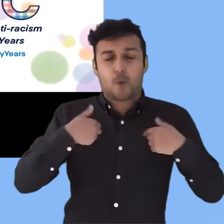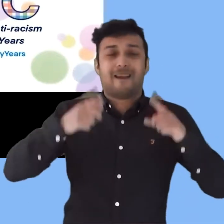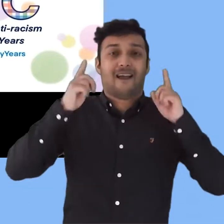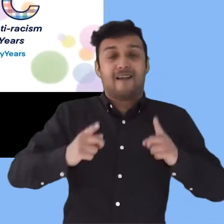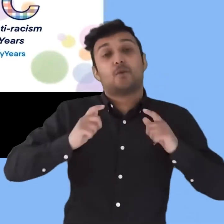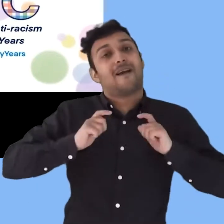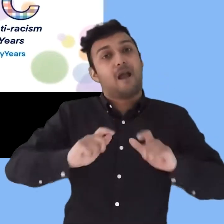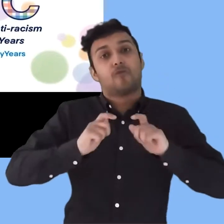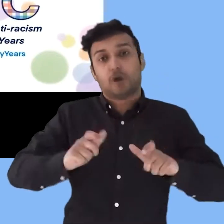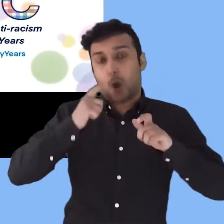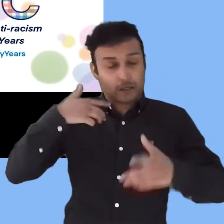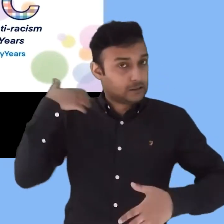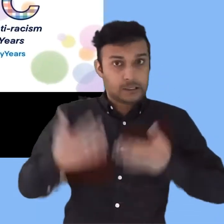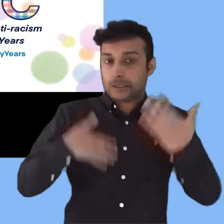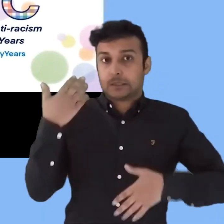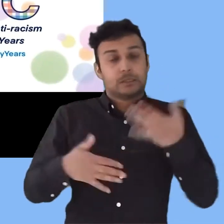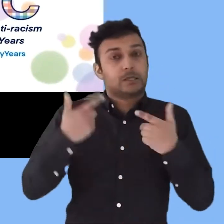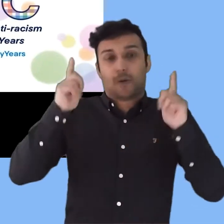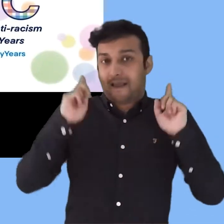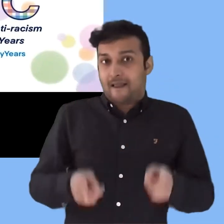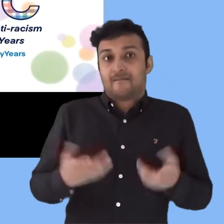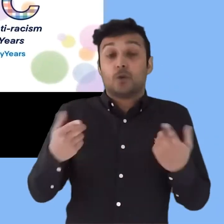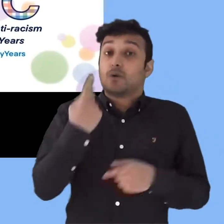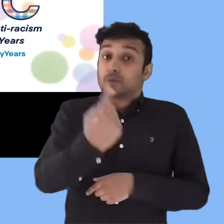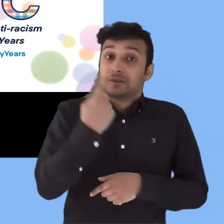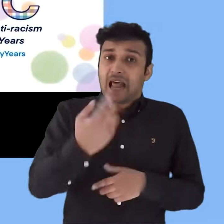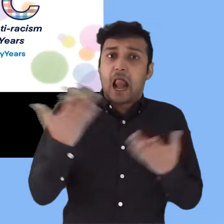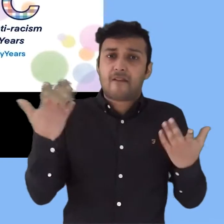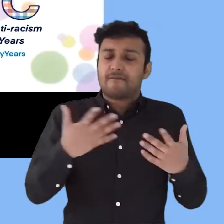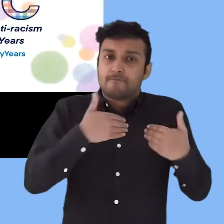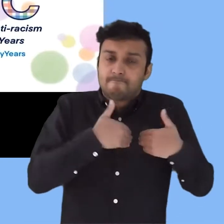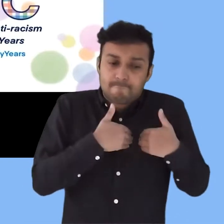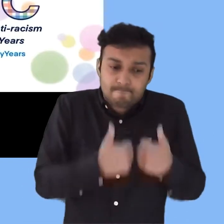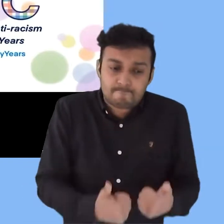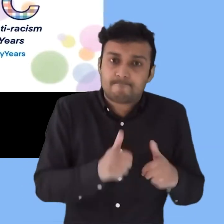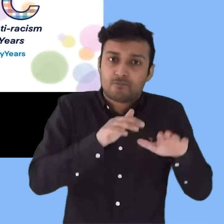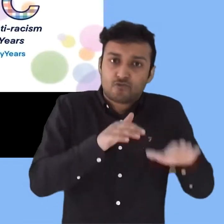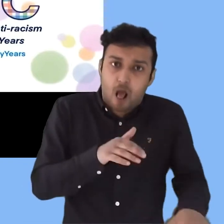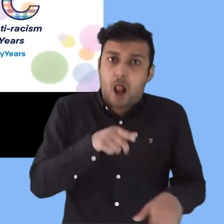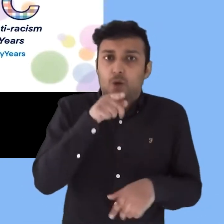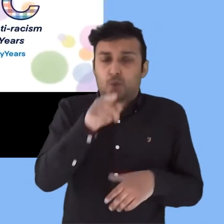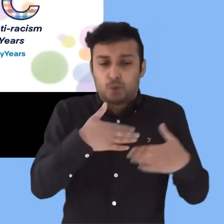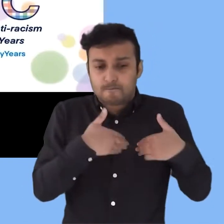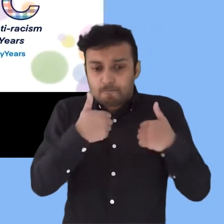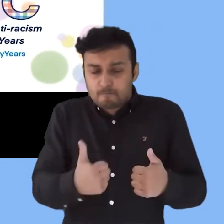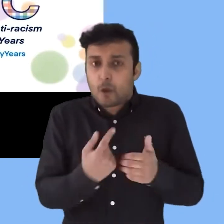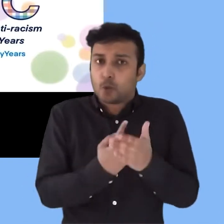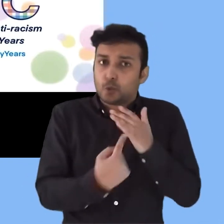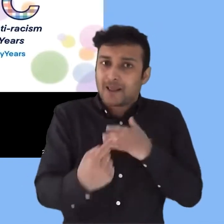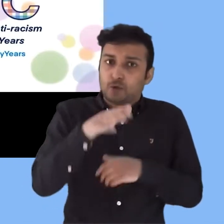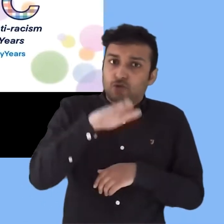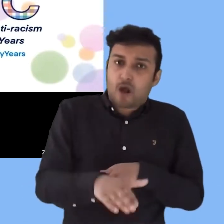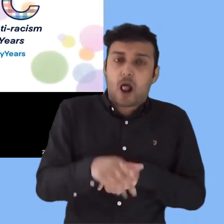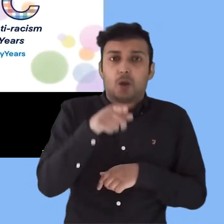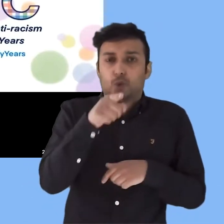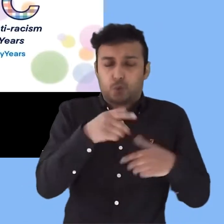children, if you're invested in the unique child, if you're invested in ensuring that you are not going to be walking into this place